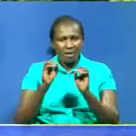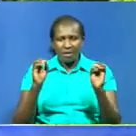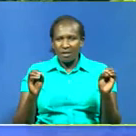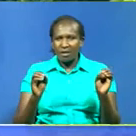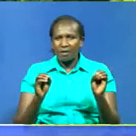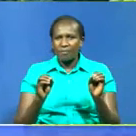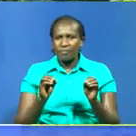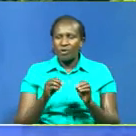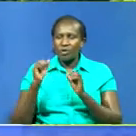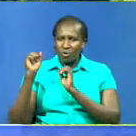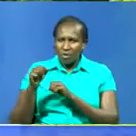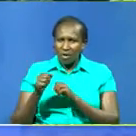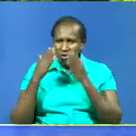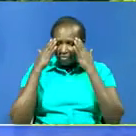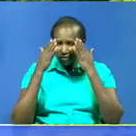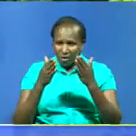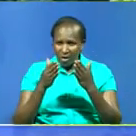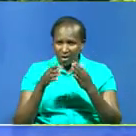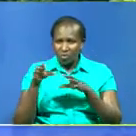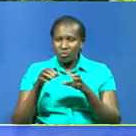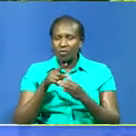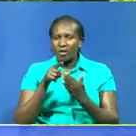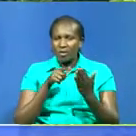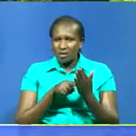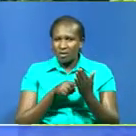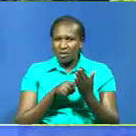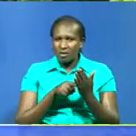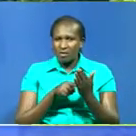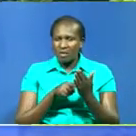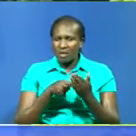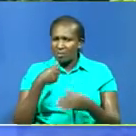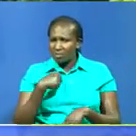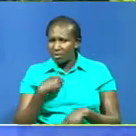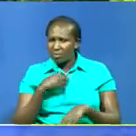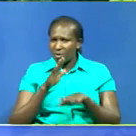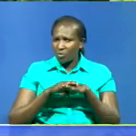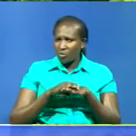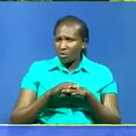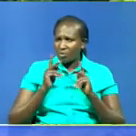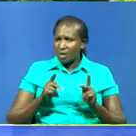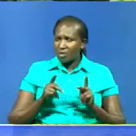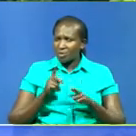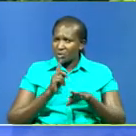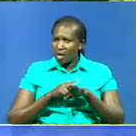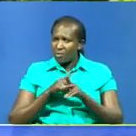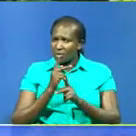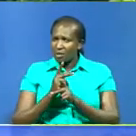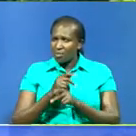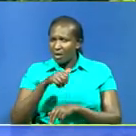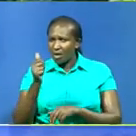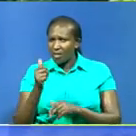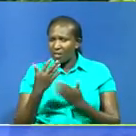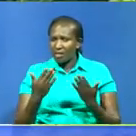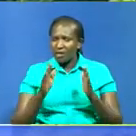yourself, nili agree, nime focus kufanya hii. Am I a good person in keeping time? The other thing, very important,